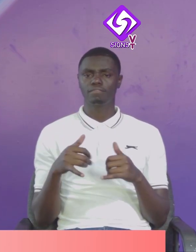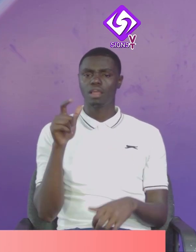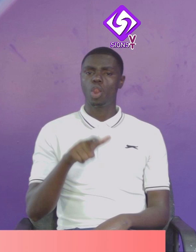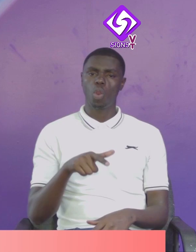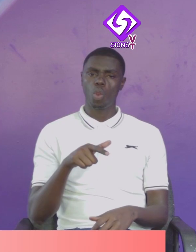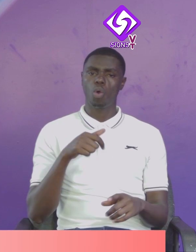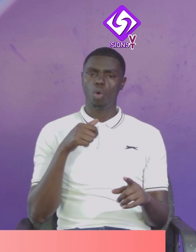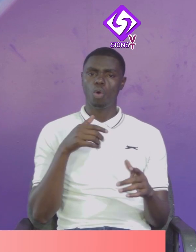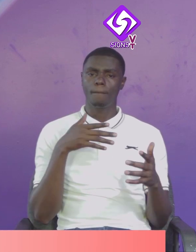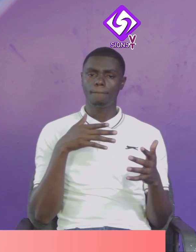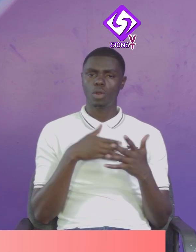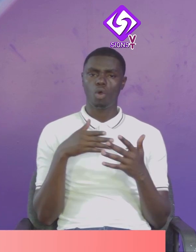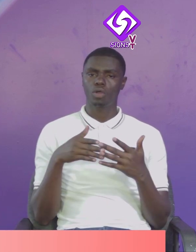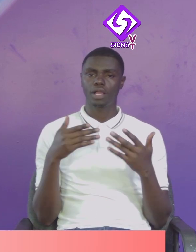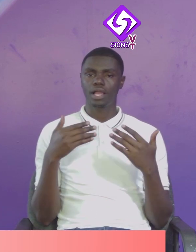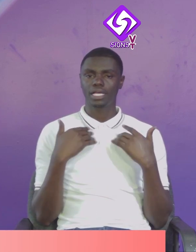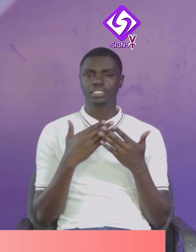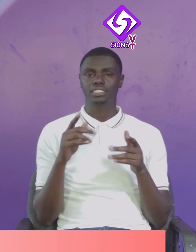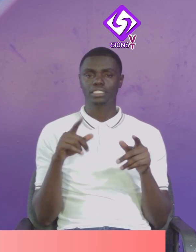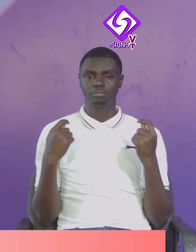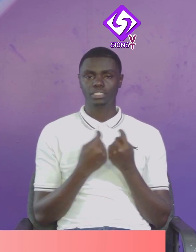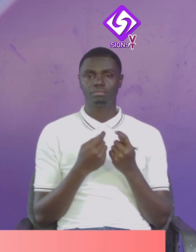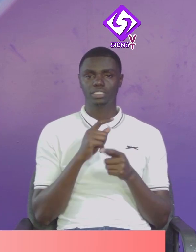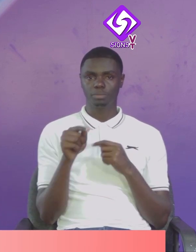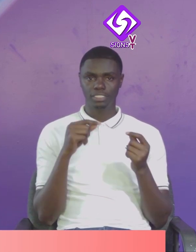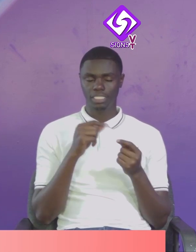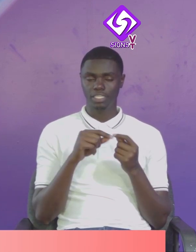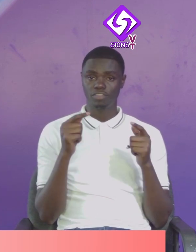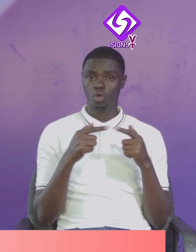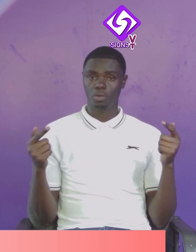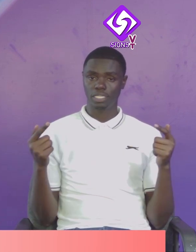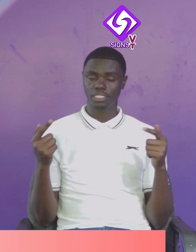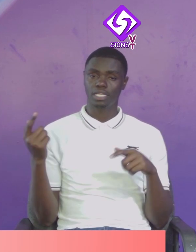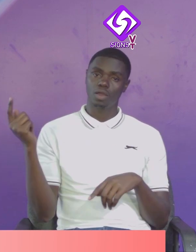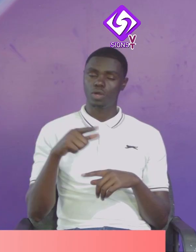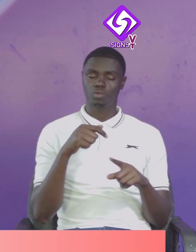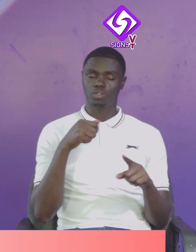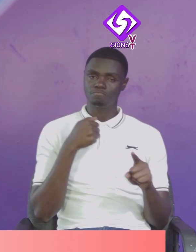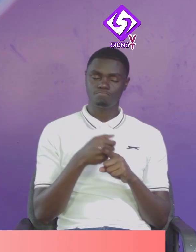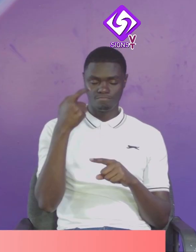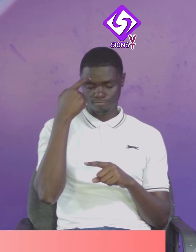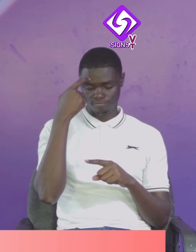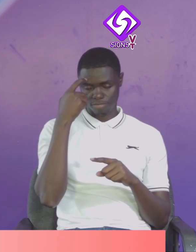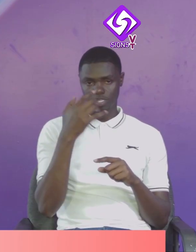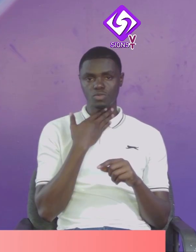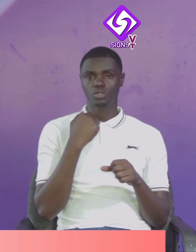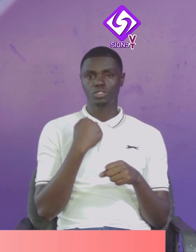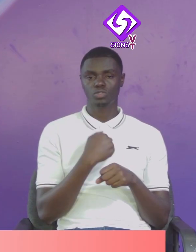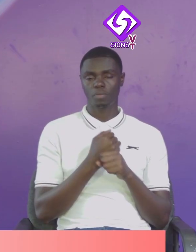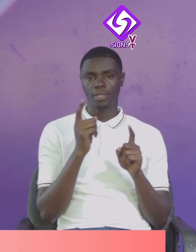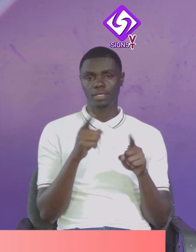that low block usually hurts some teams, especially if the opponent comes with that attack-minded and he wants to make